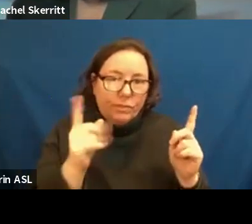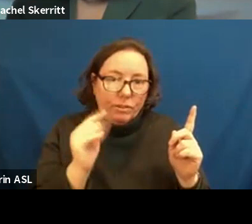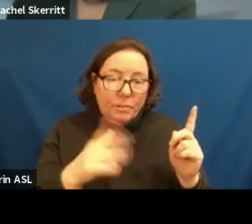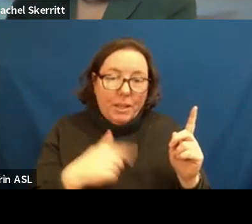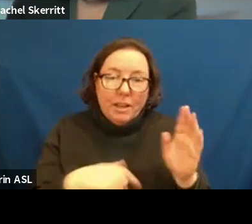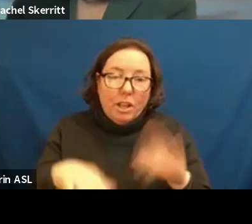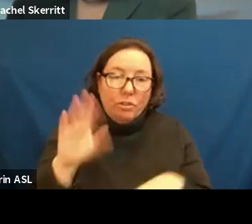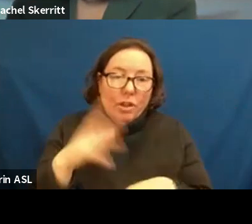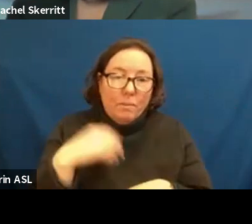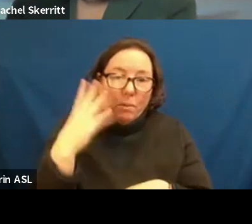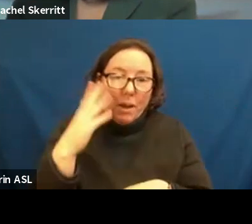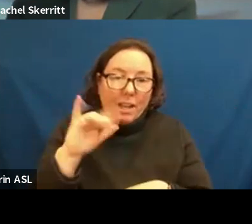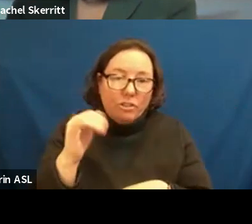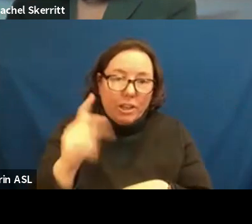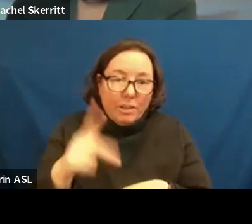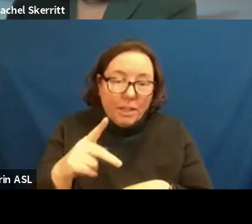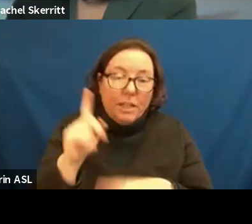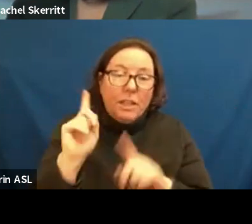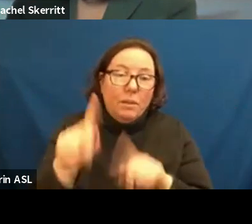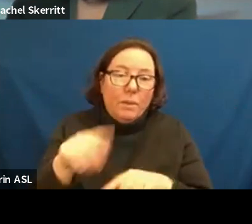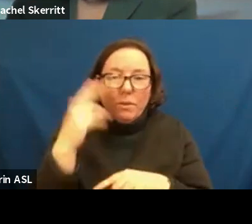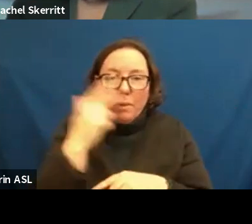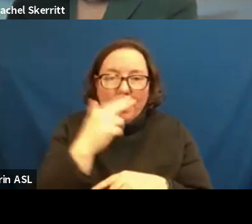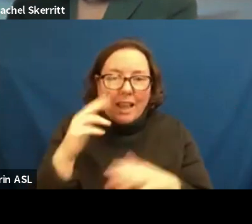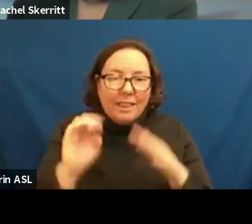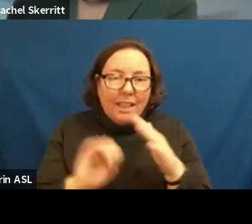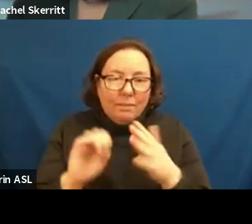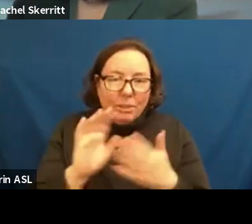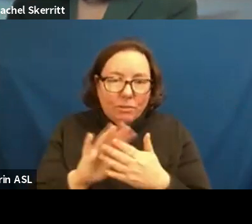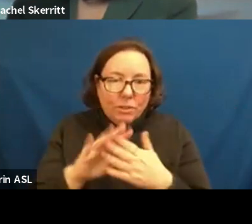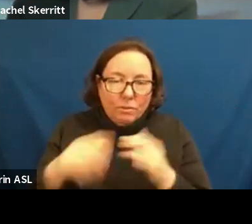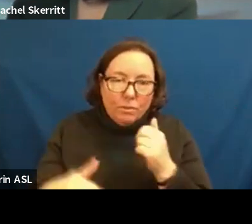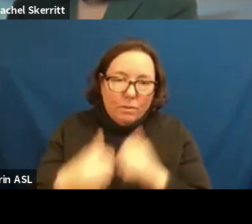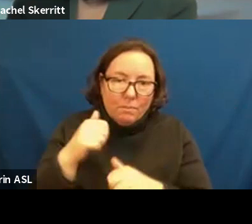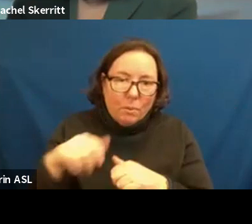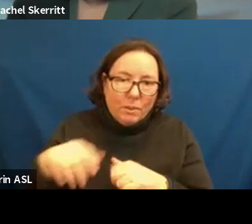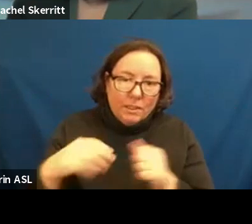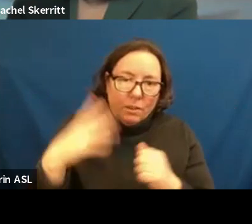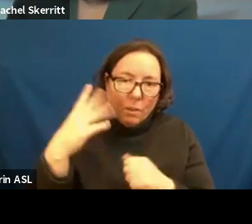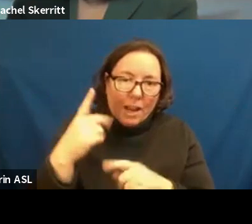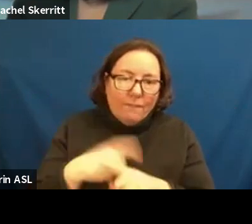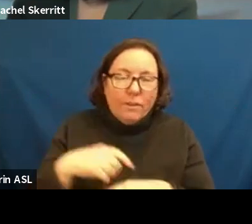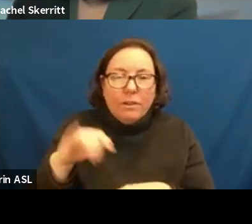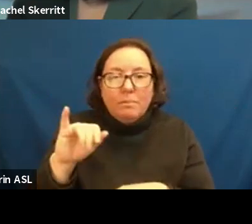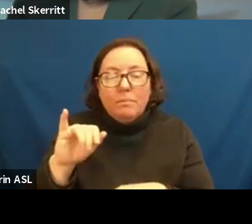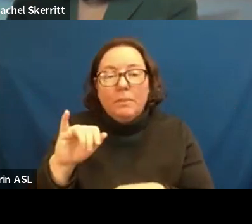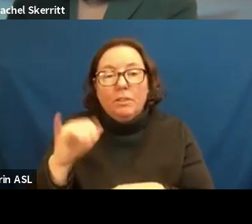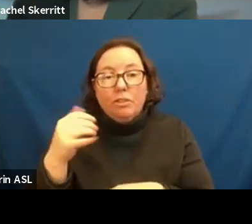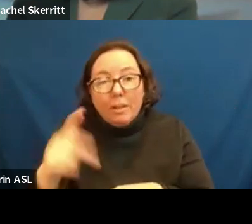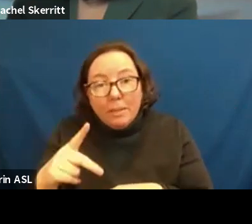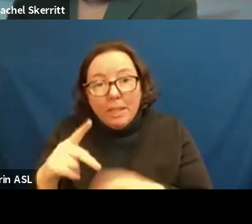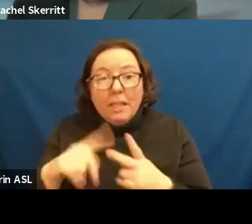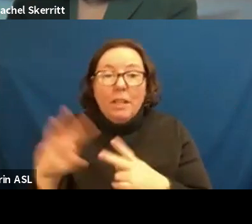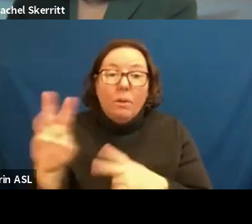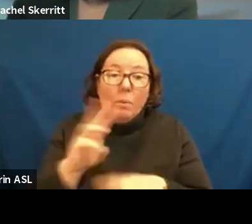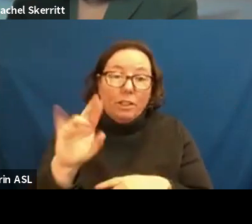attended a suburban Catholic elementary school with predominantly white classmates, mainly from West Roxbury, JP, and the suburbs.